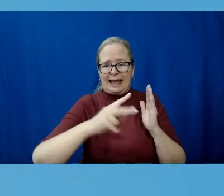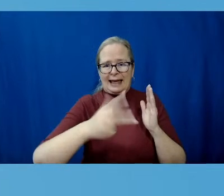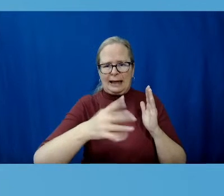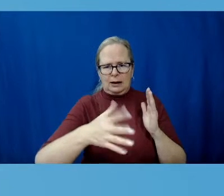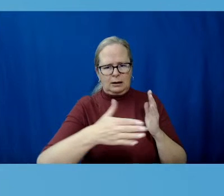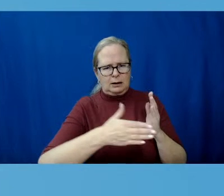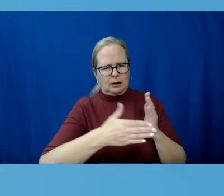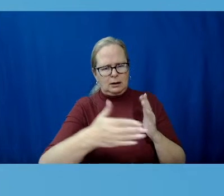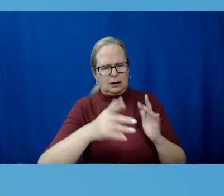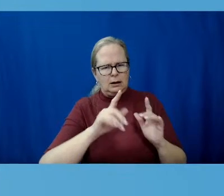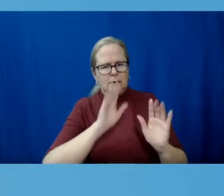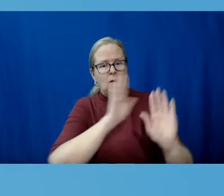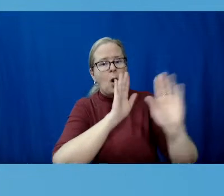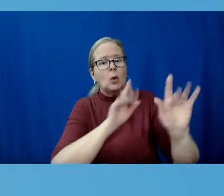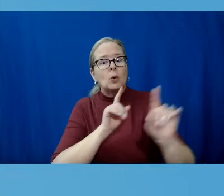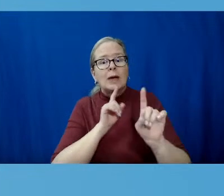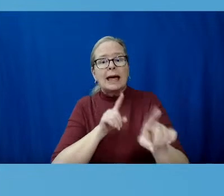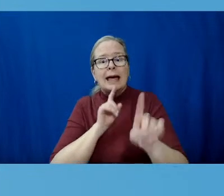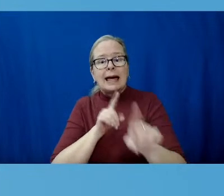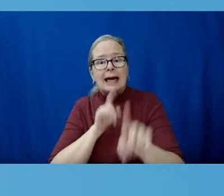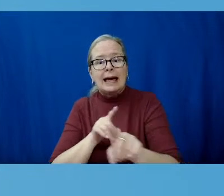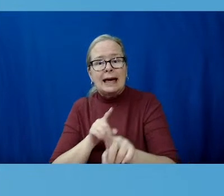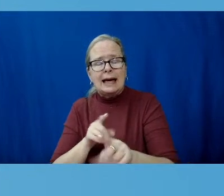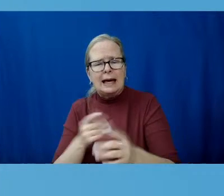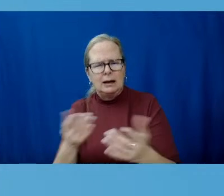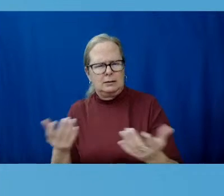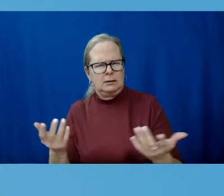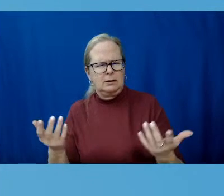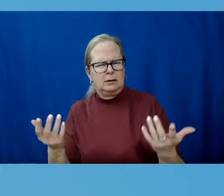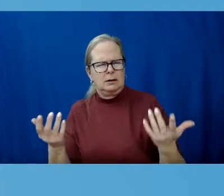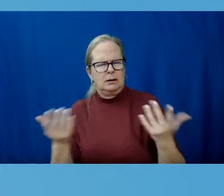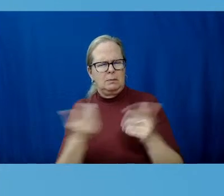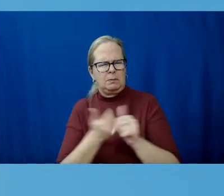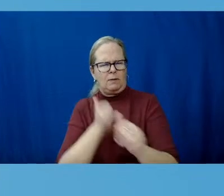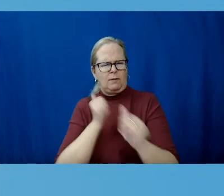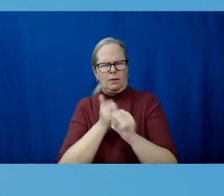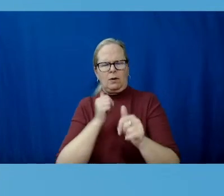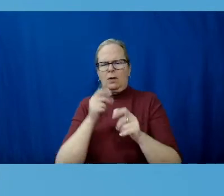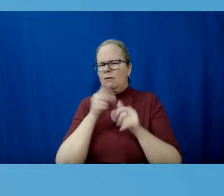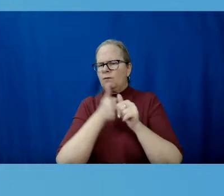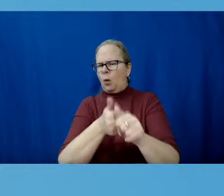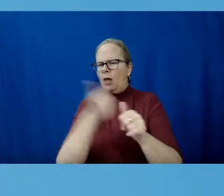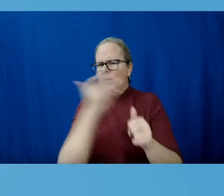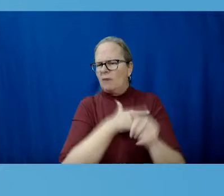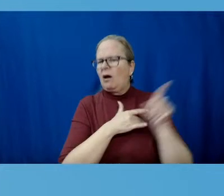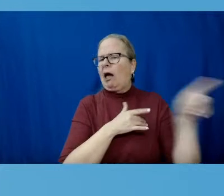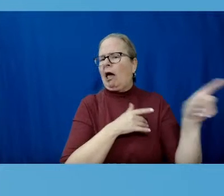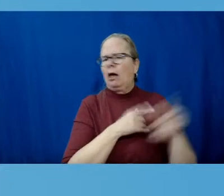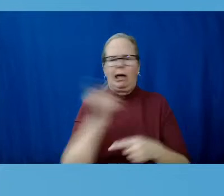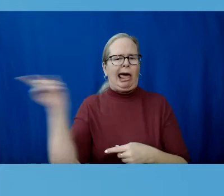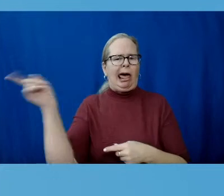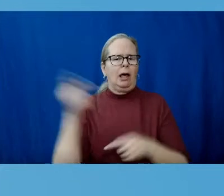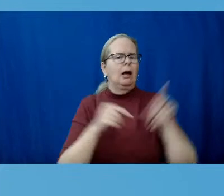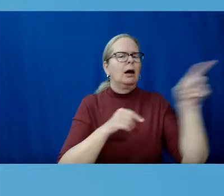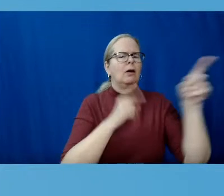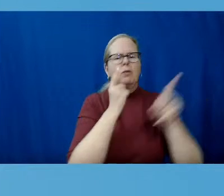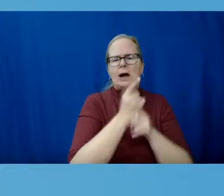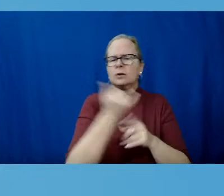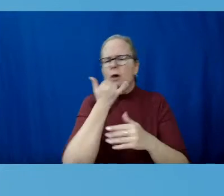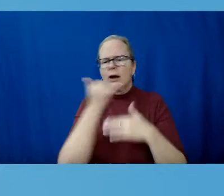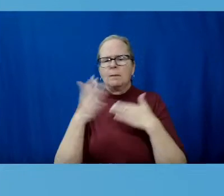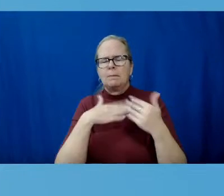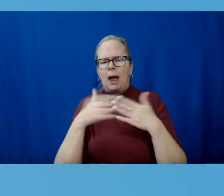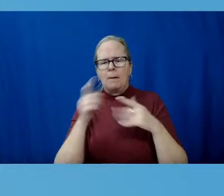thing and the wrong thing, they are going to demonize anybody who criticizes them. And we've seen that over and over and over again.